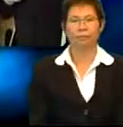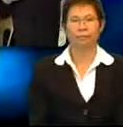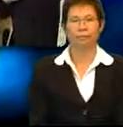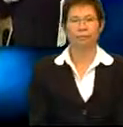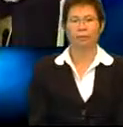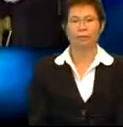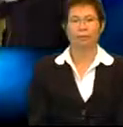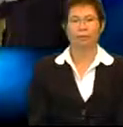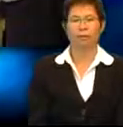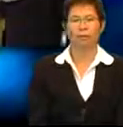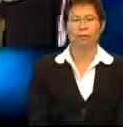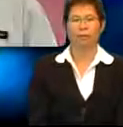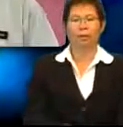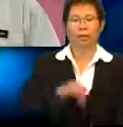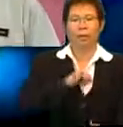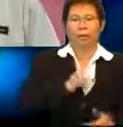here.